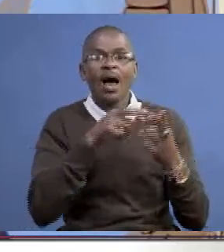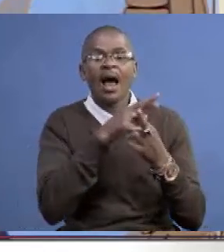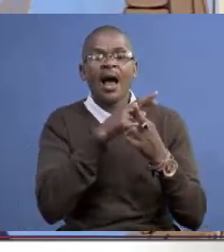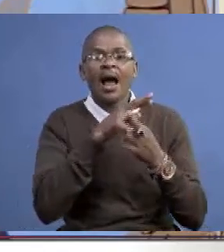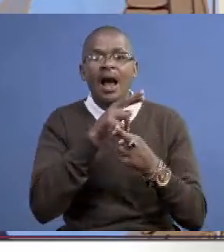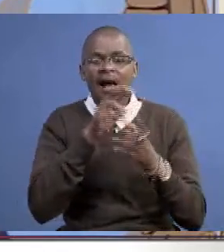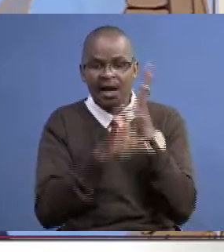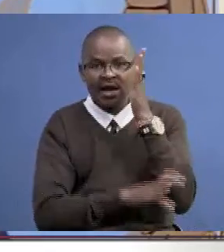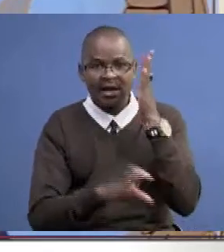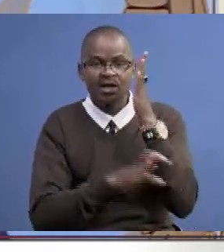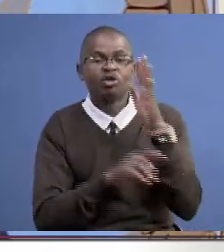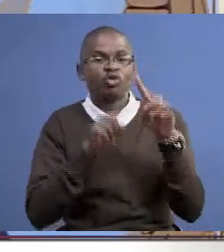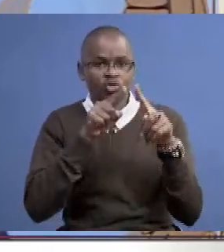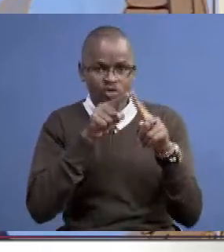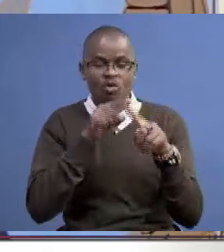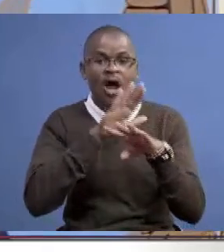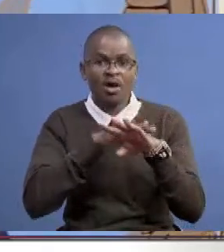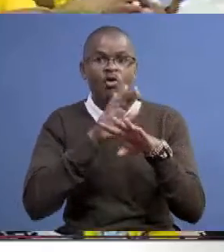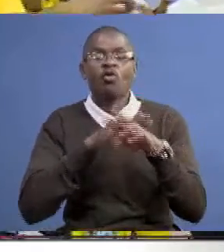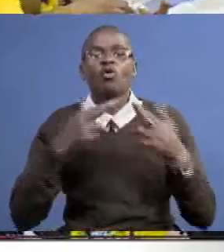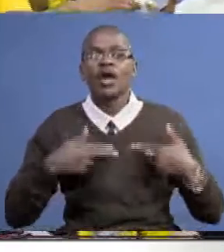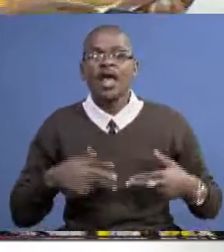access to affordable health care.